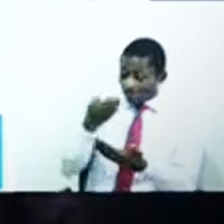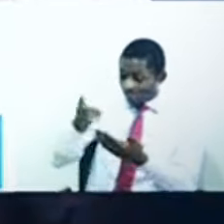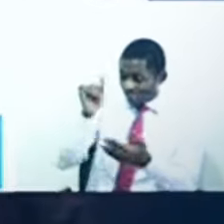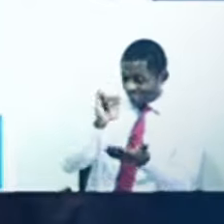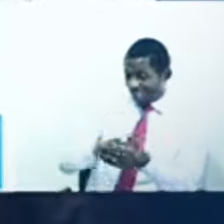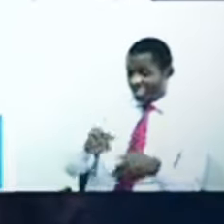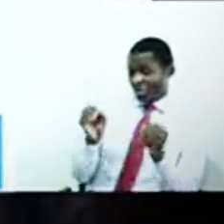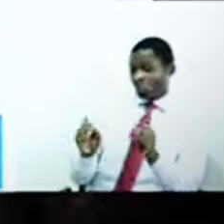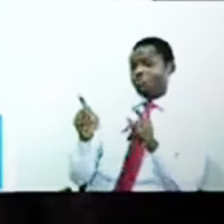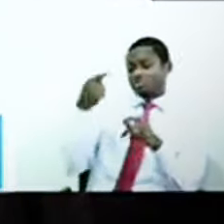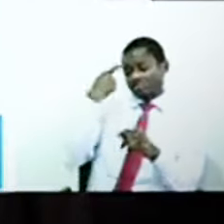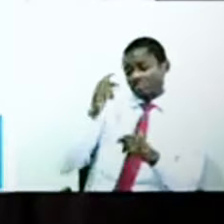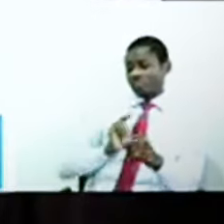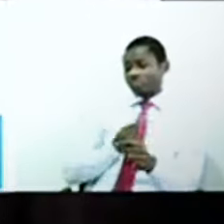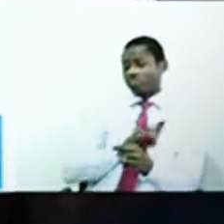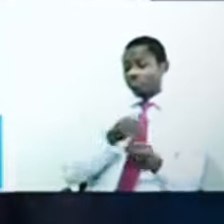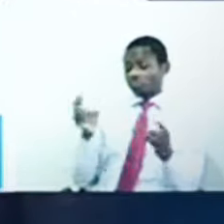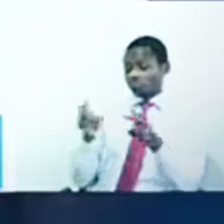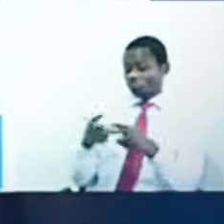Now